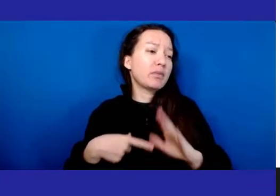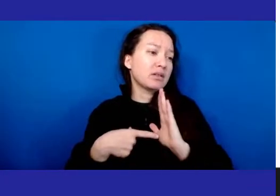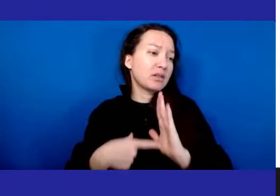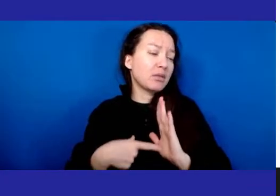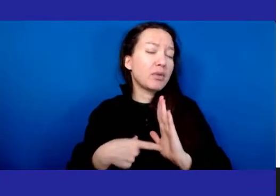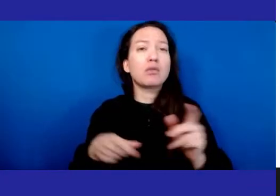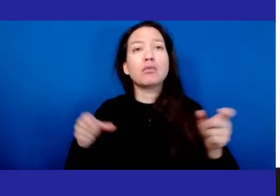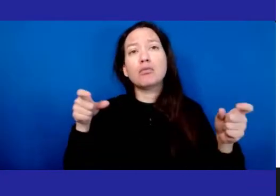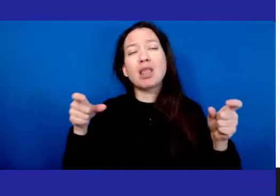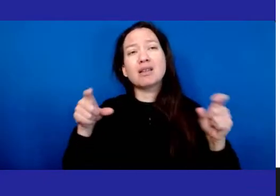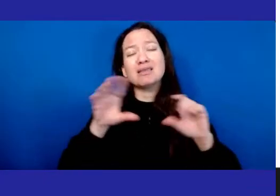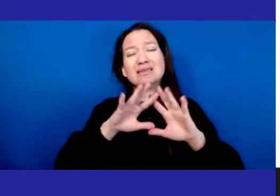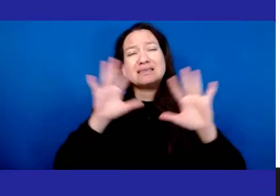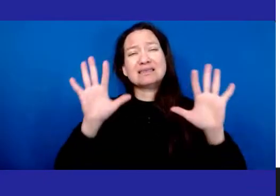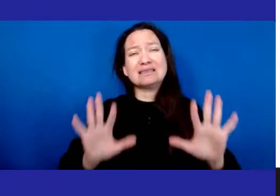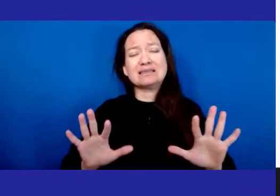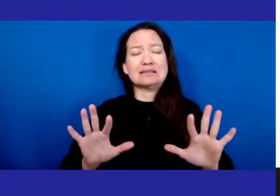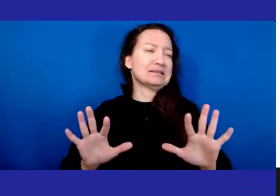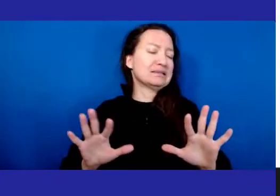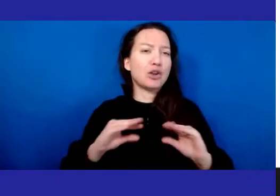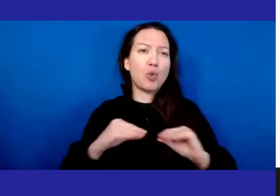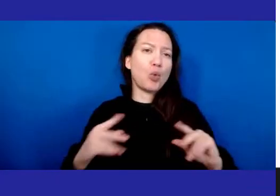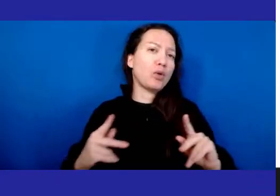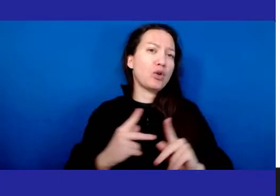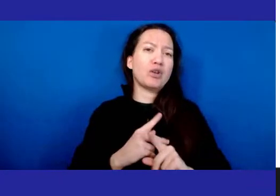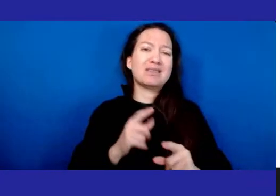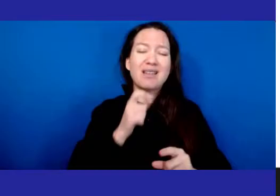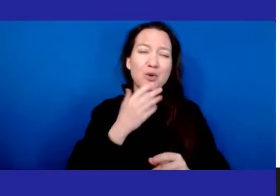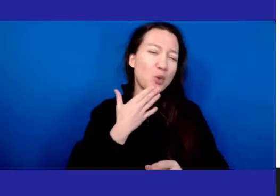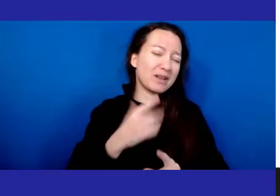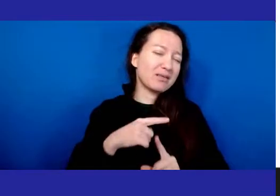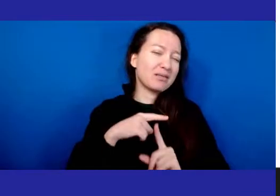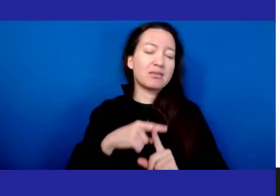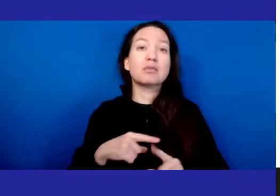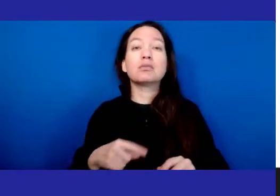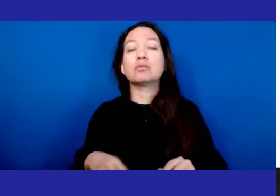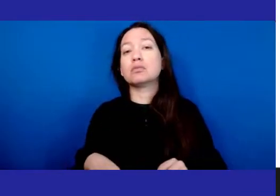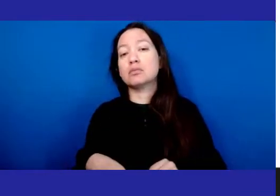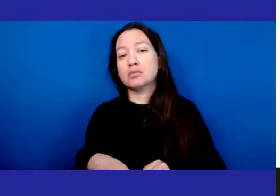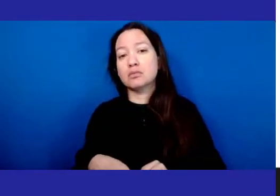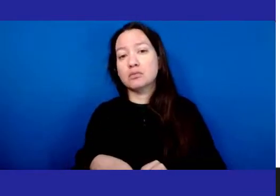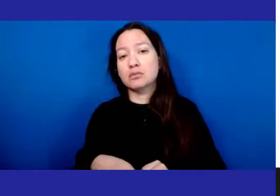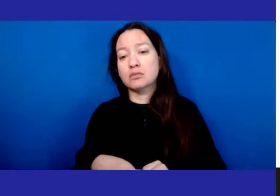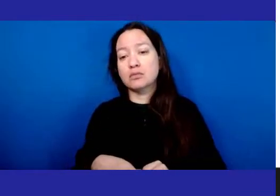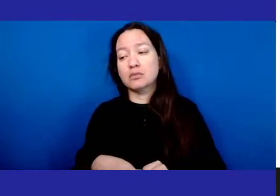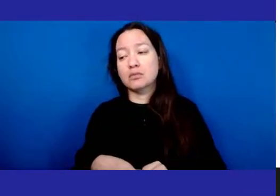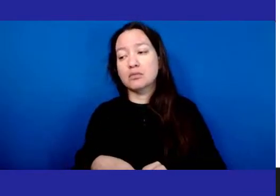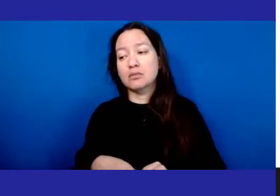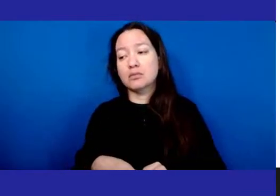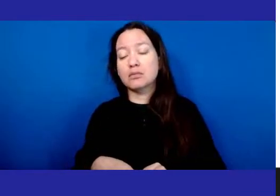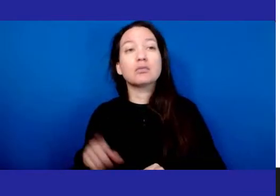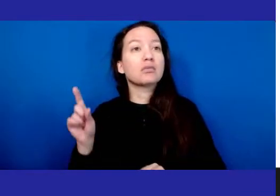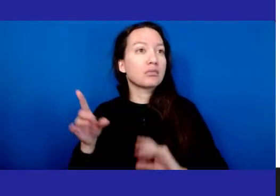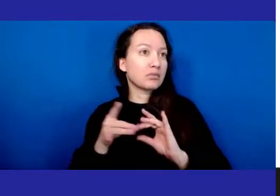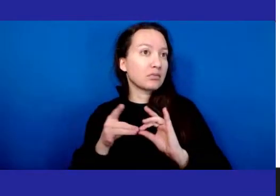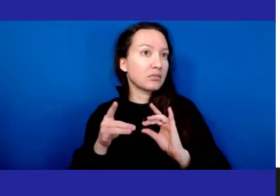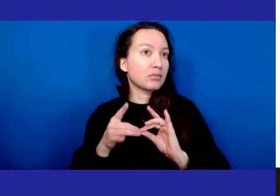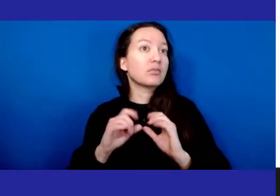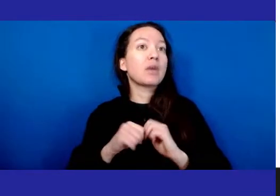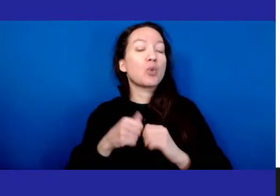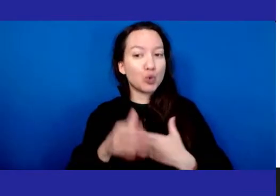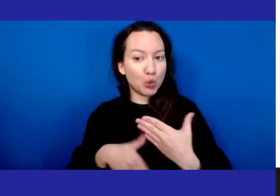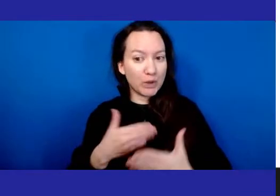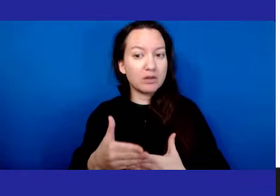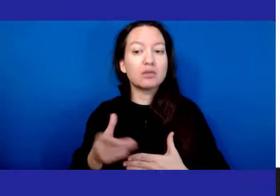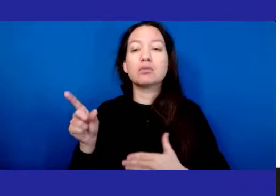regulatory framework is potentially doing more harm than good. I think it is. I think, as Mike is saying, it would be the way to do it is what Mitch